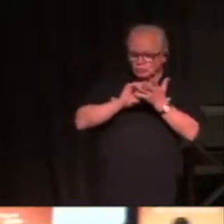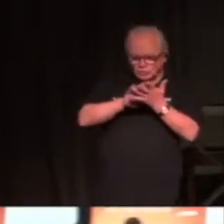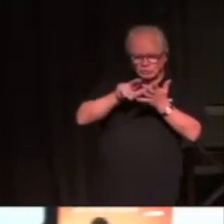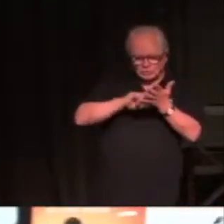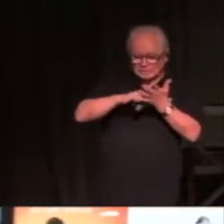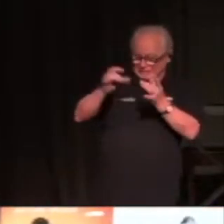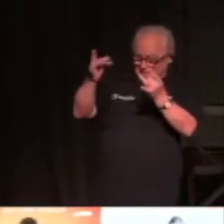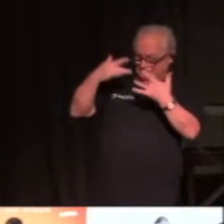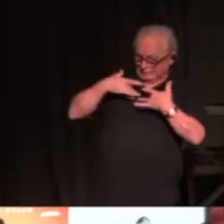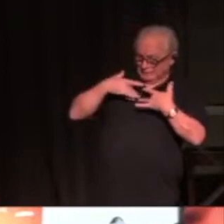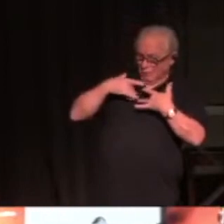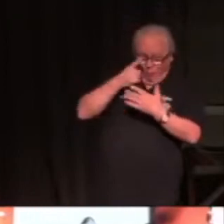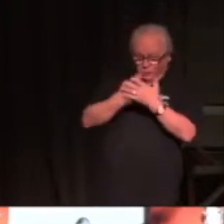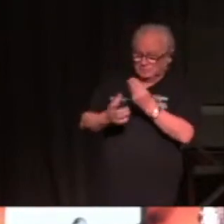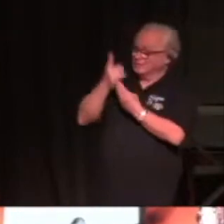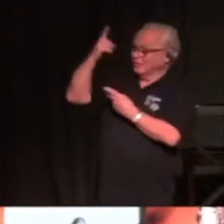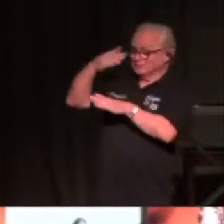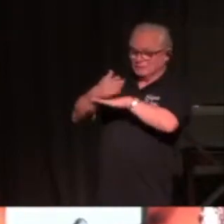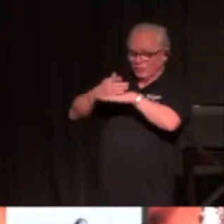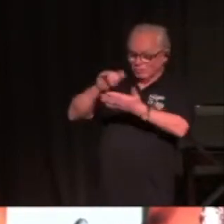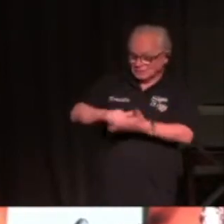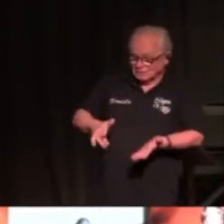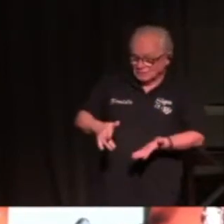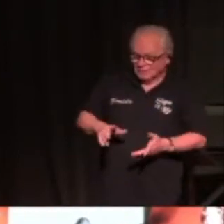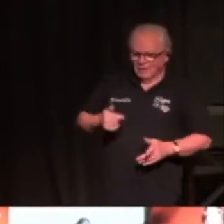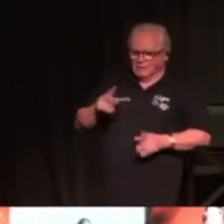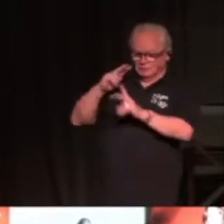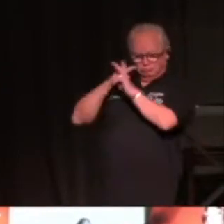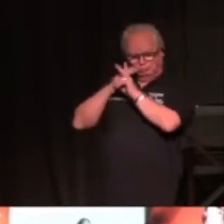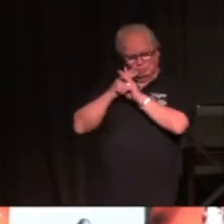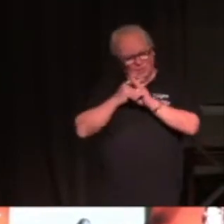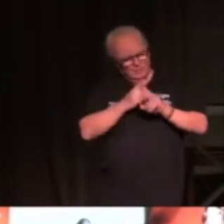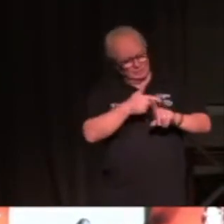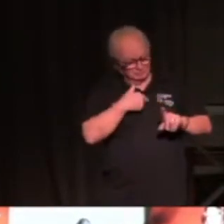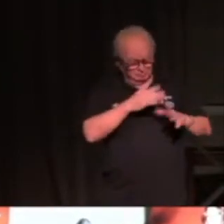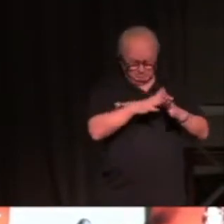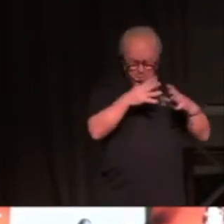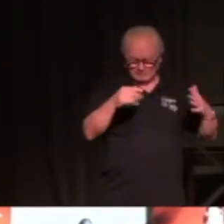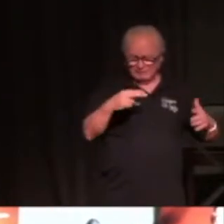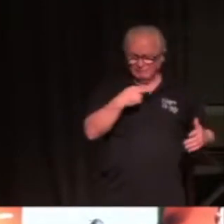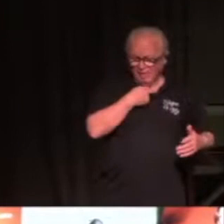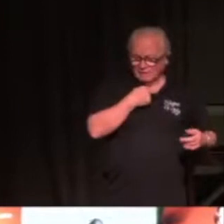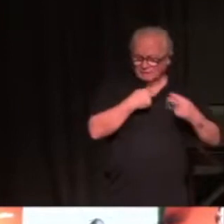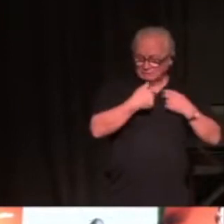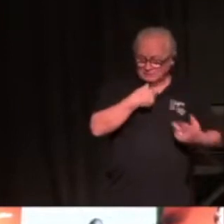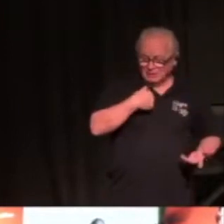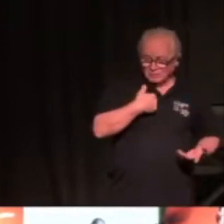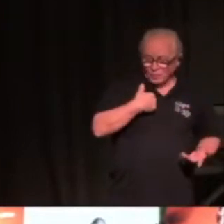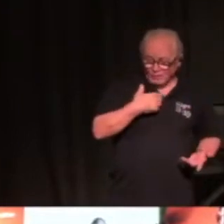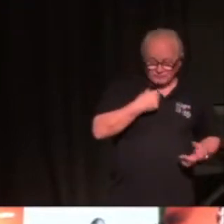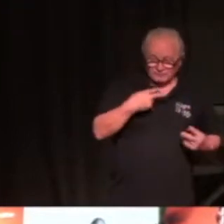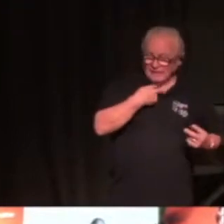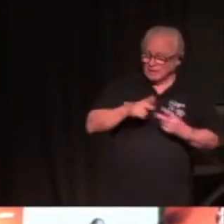Only he can do stuff like that. And he recorded my greatest failures with walking with the Lord. And I've literally felt his touch